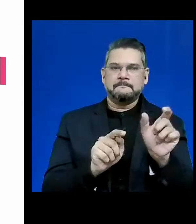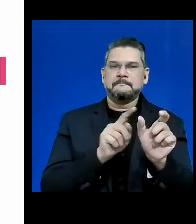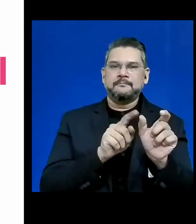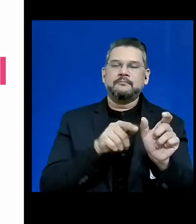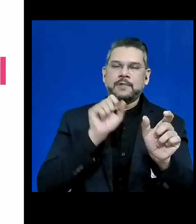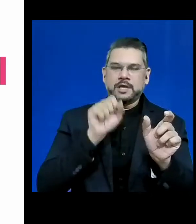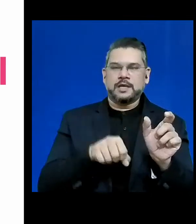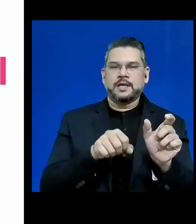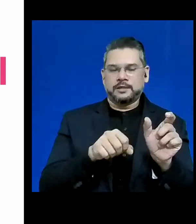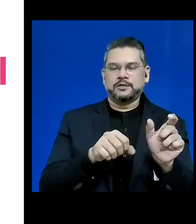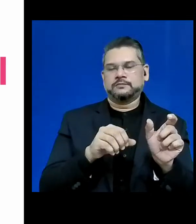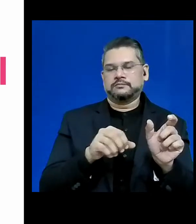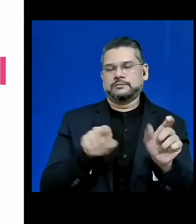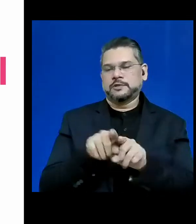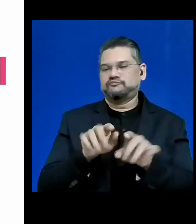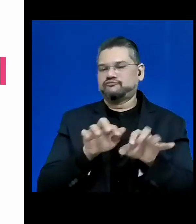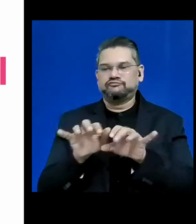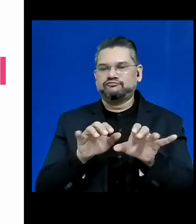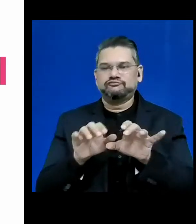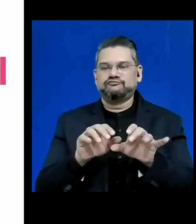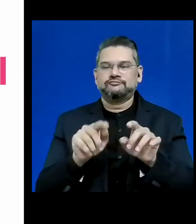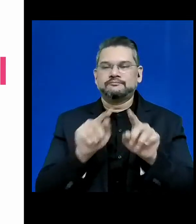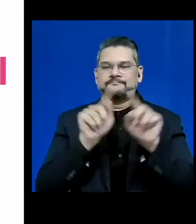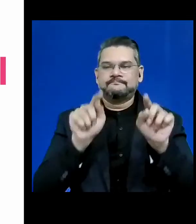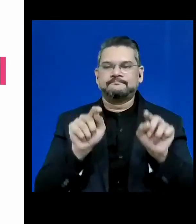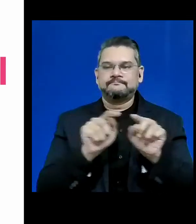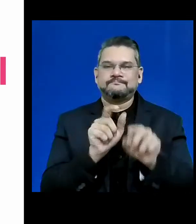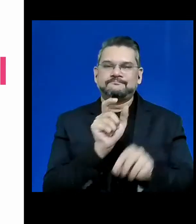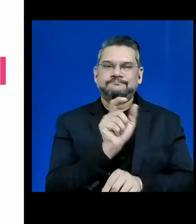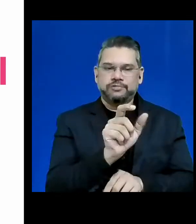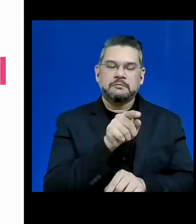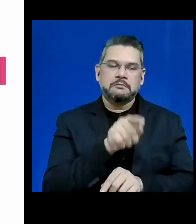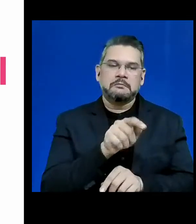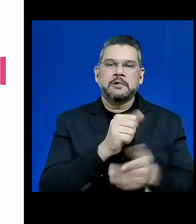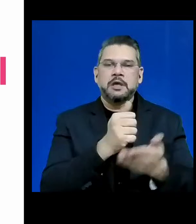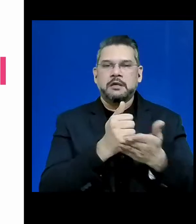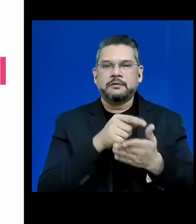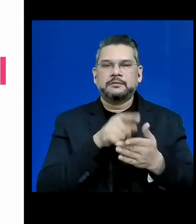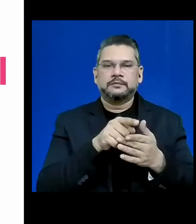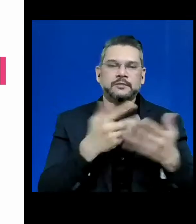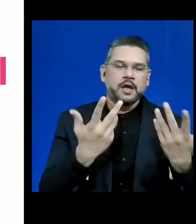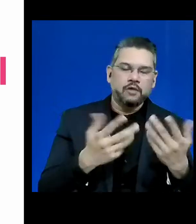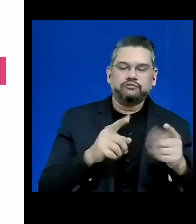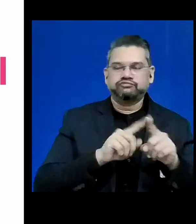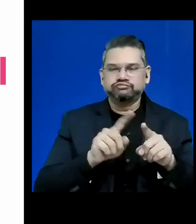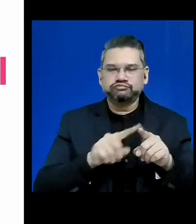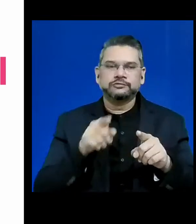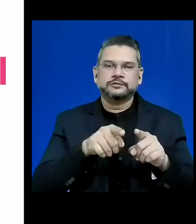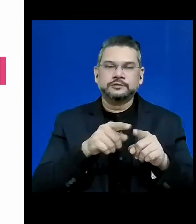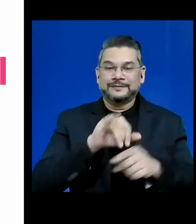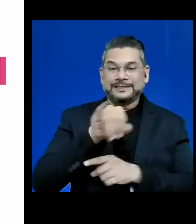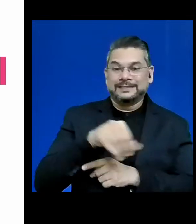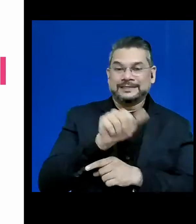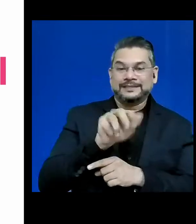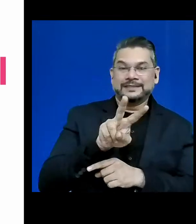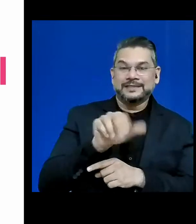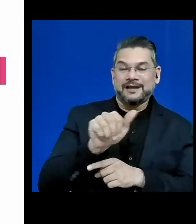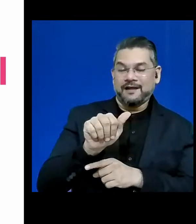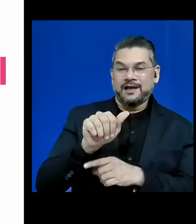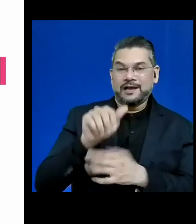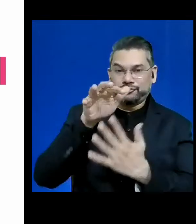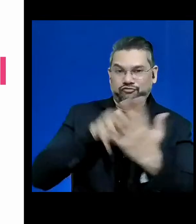button. Buttons are used for interactions, and they often execute JavaScript. And so in a single page